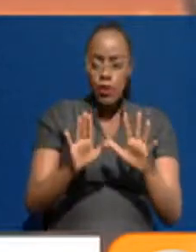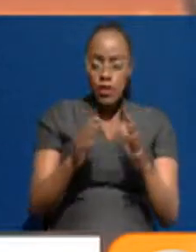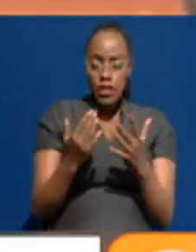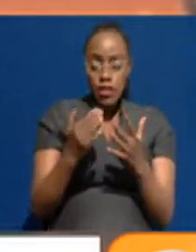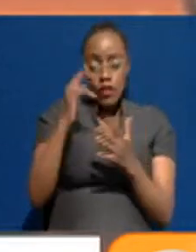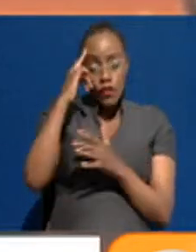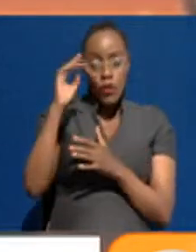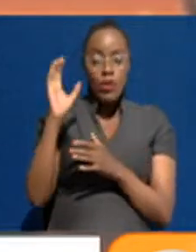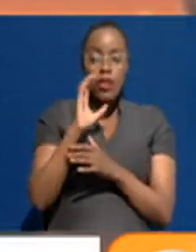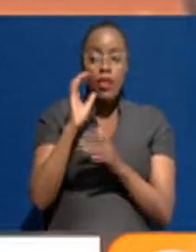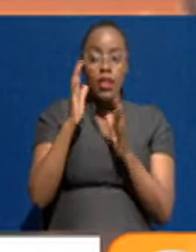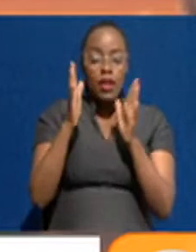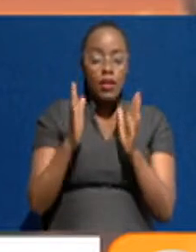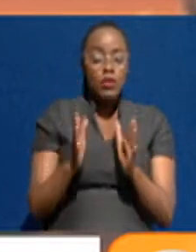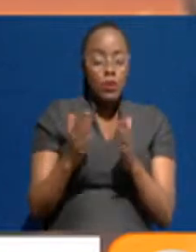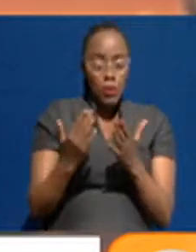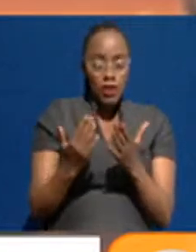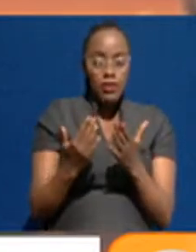for the customer.